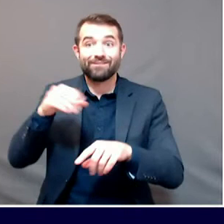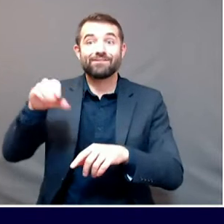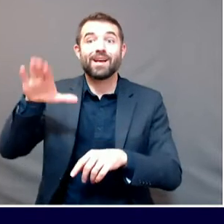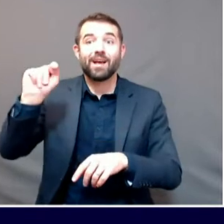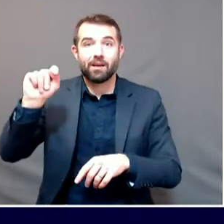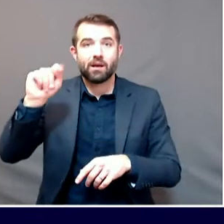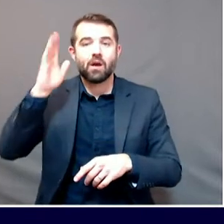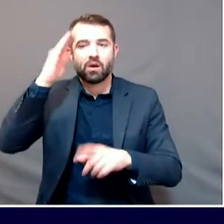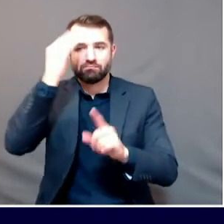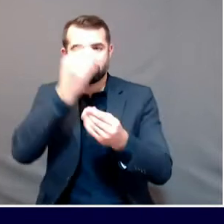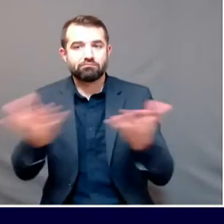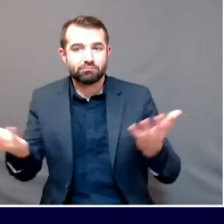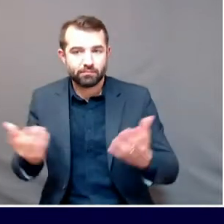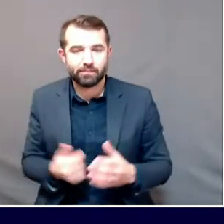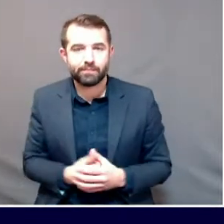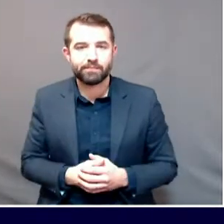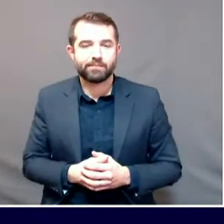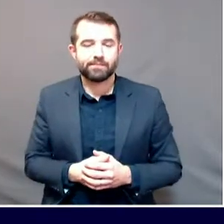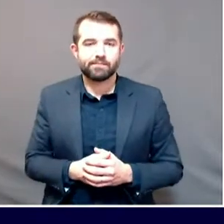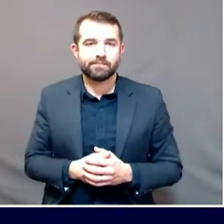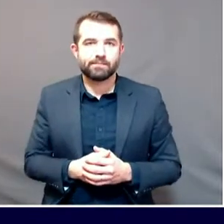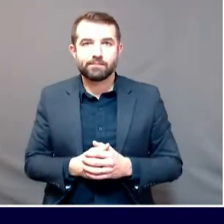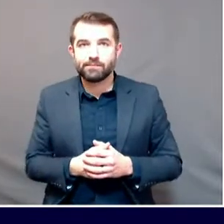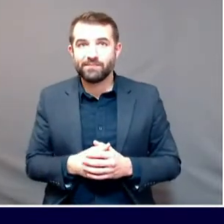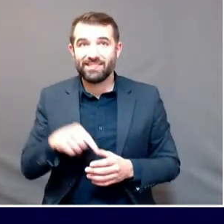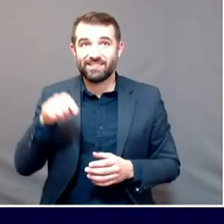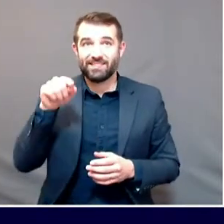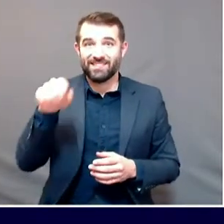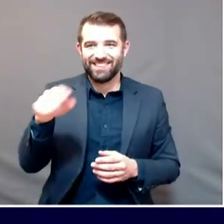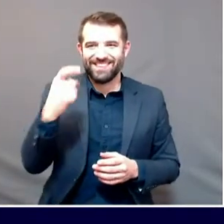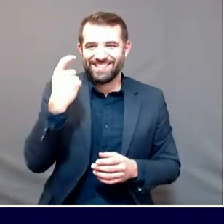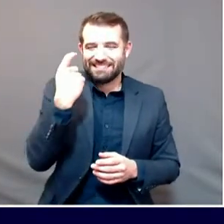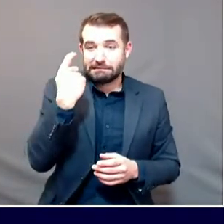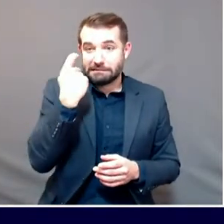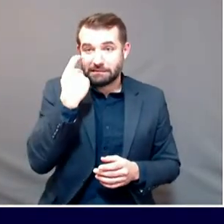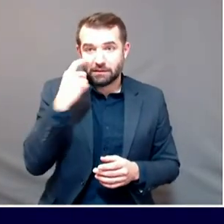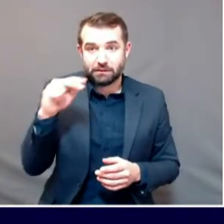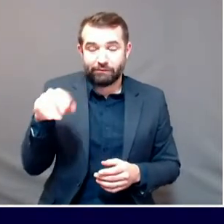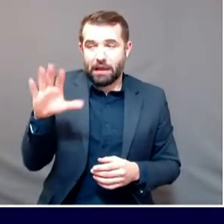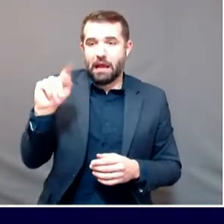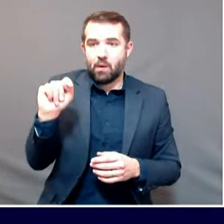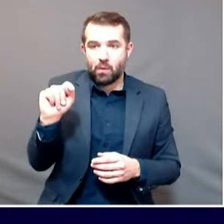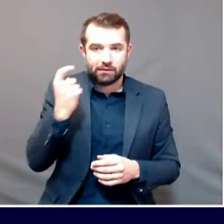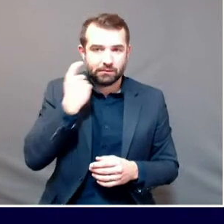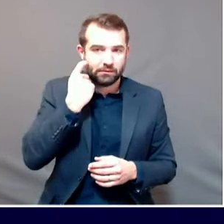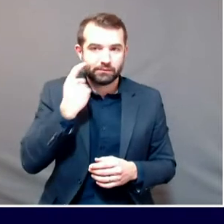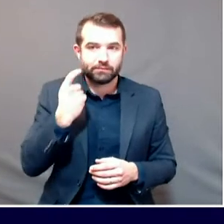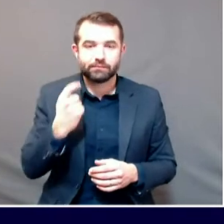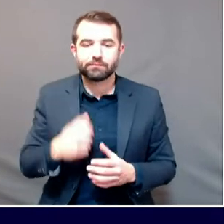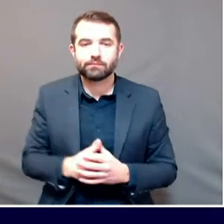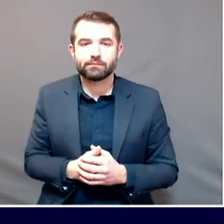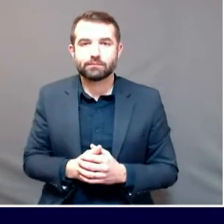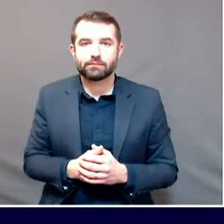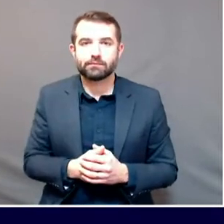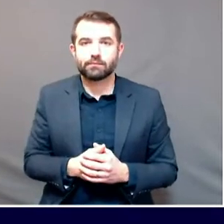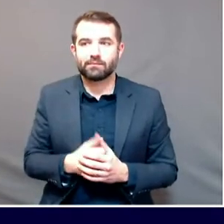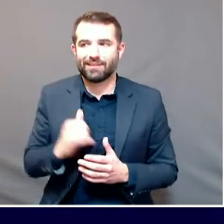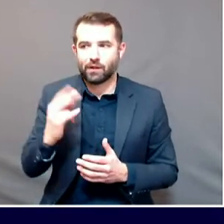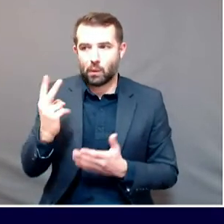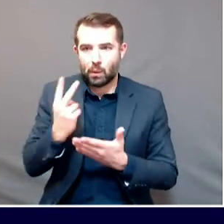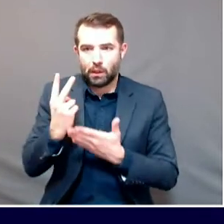connect. This news about the opening of the outbreak at EMMC is just a handful of hours old,